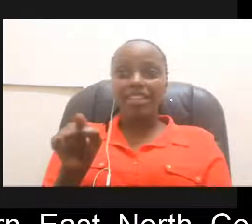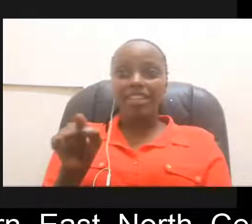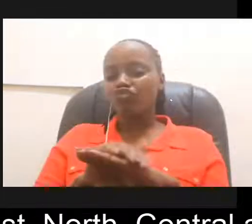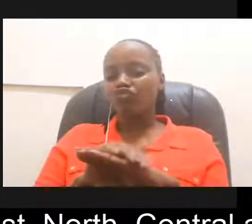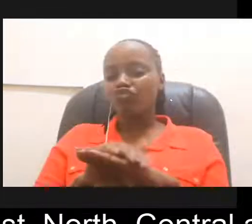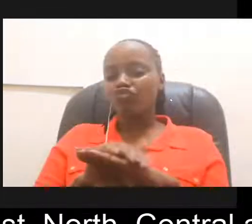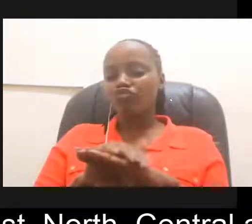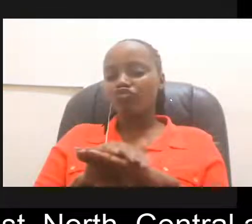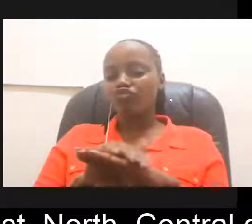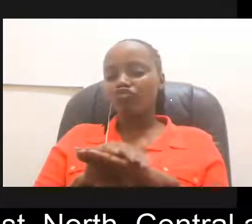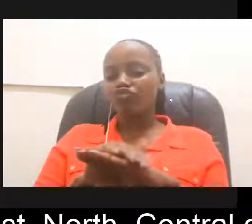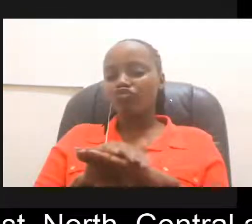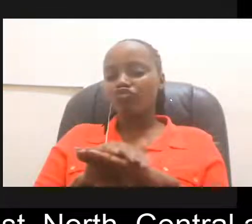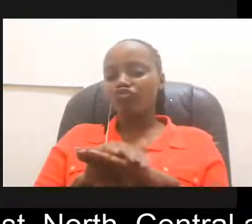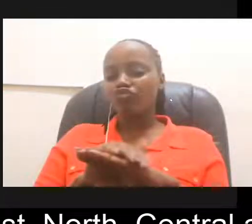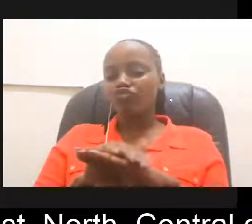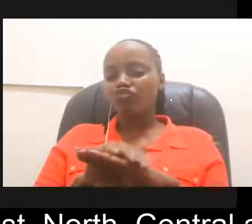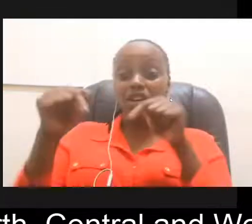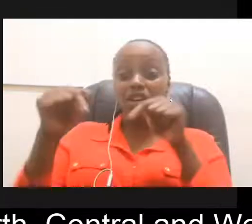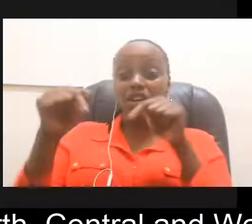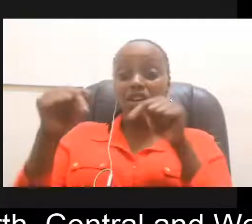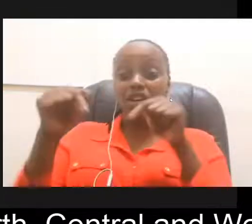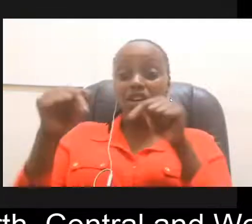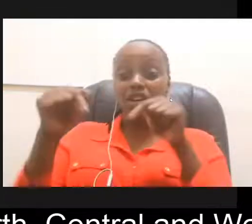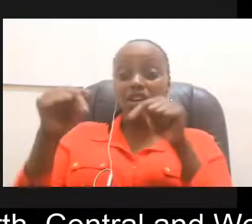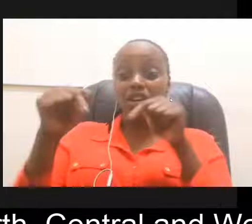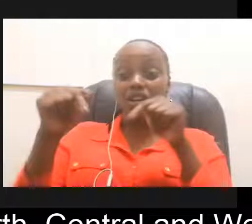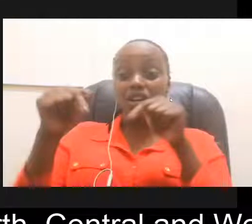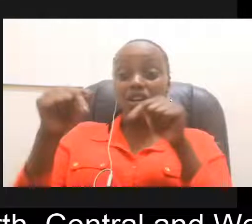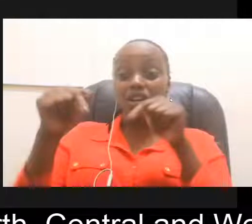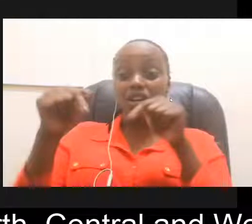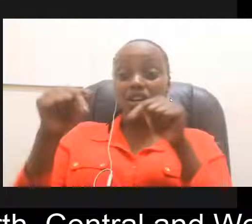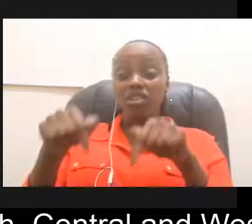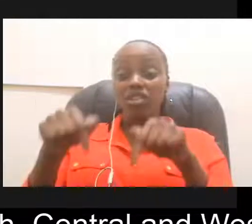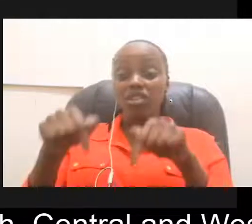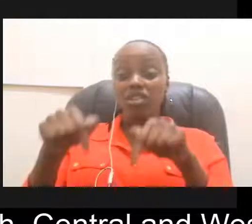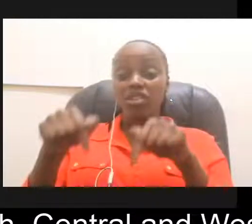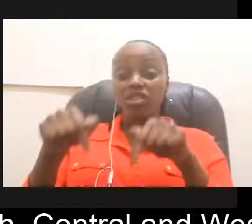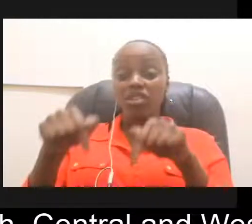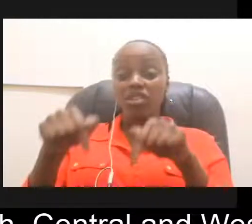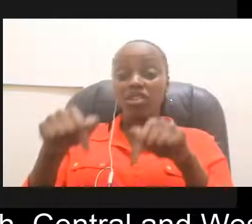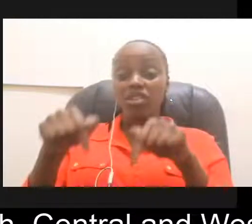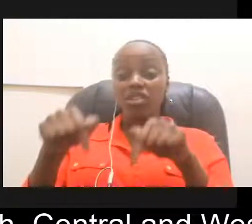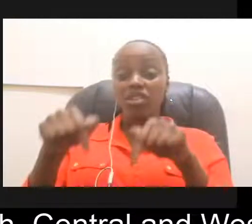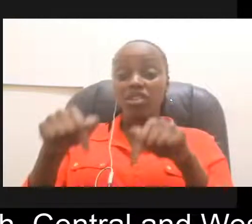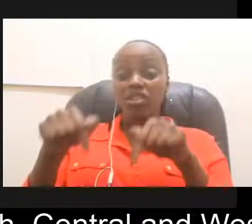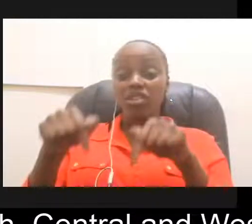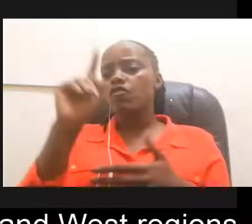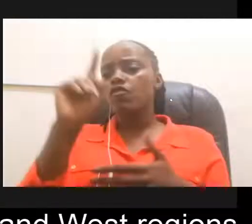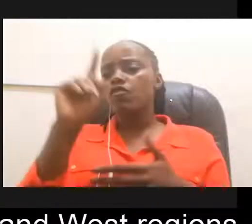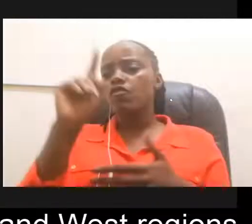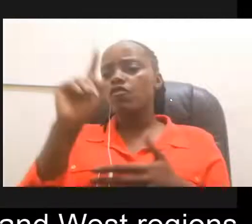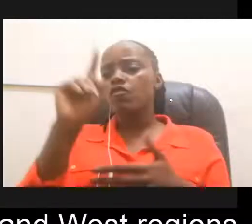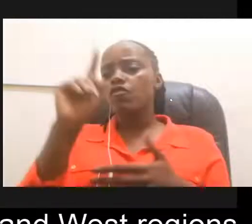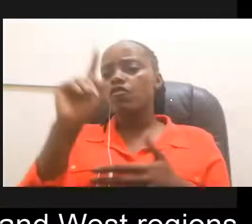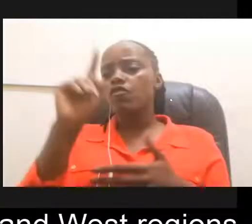everyone today. As we had our first call yesterday with Crinsa,